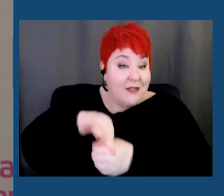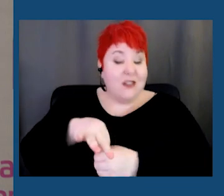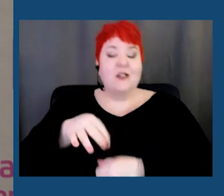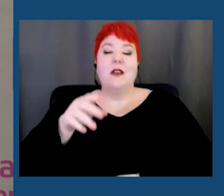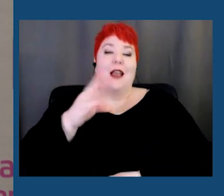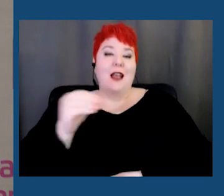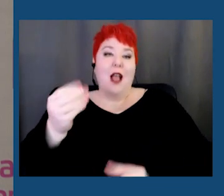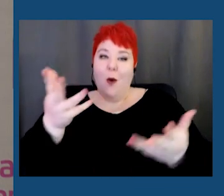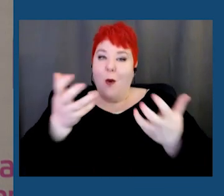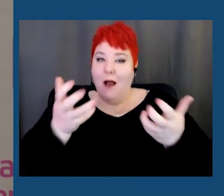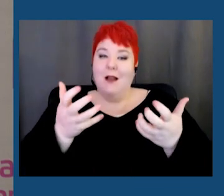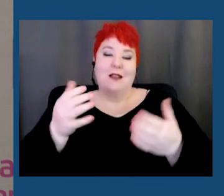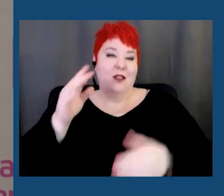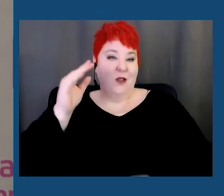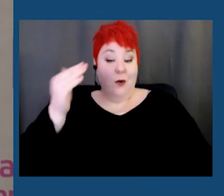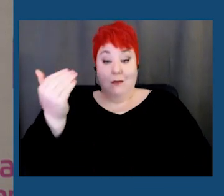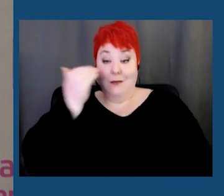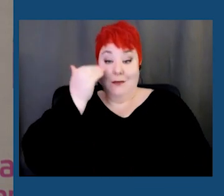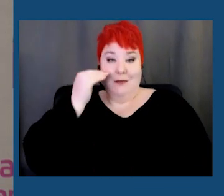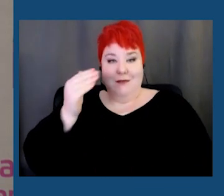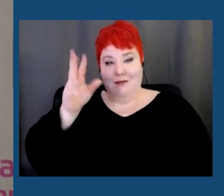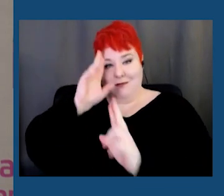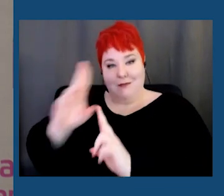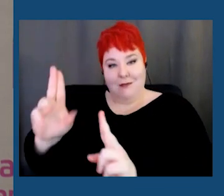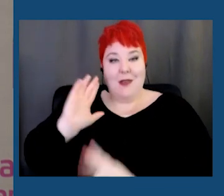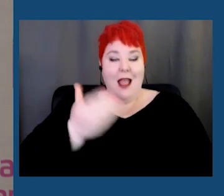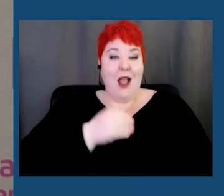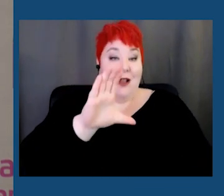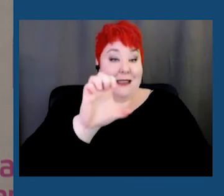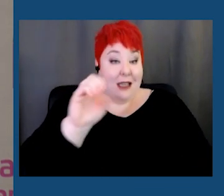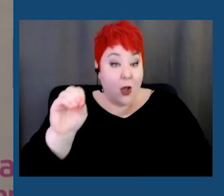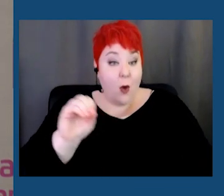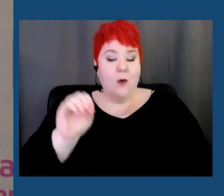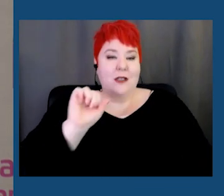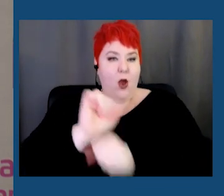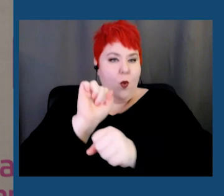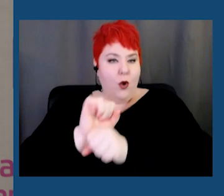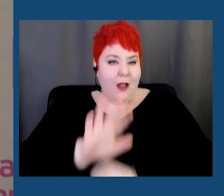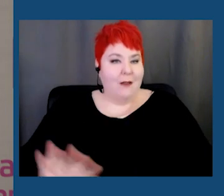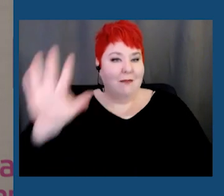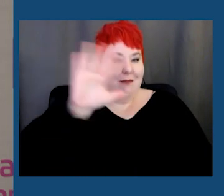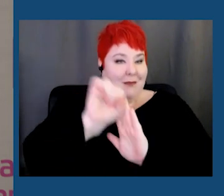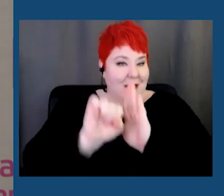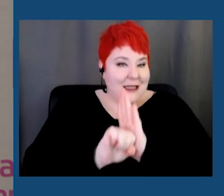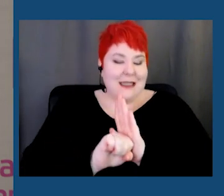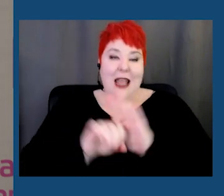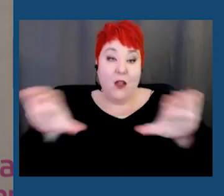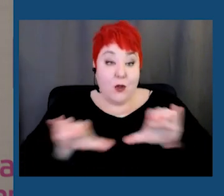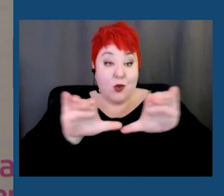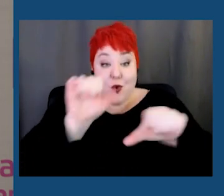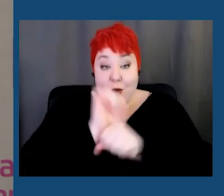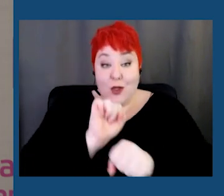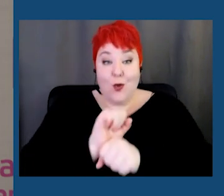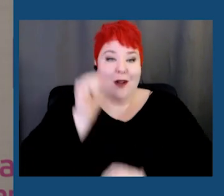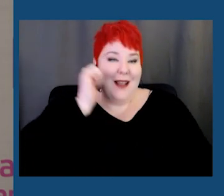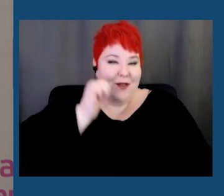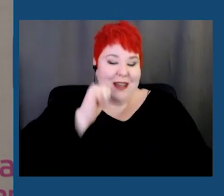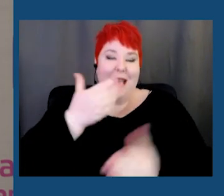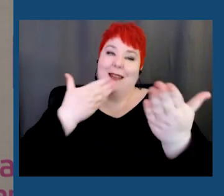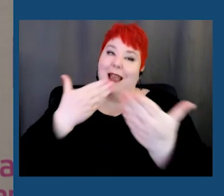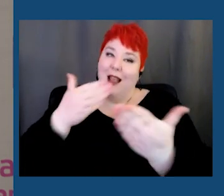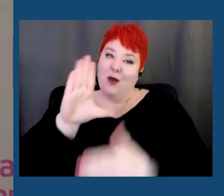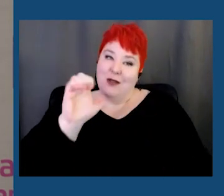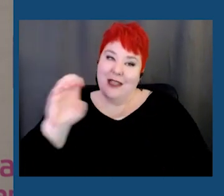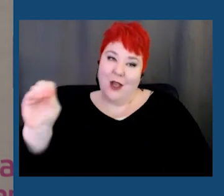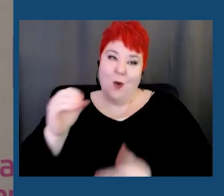to acknowledge our CEOs throughout the state that are doing the care on a daily basis. Thank you, CEOs.